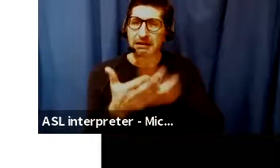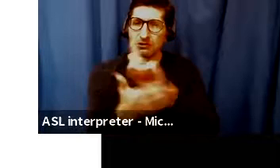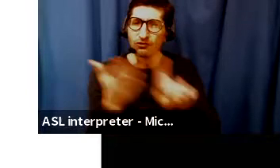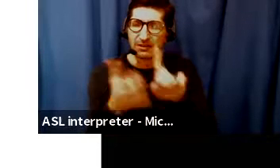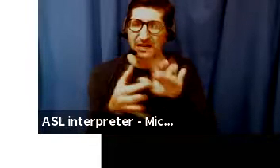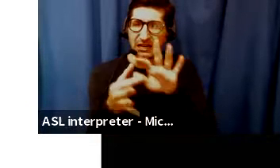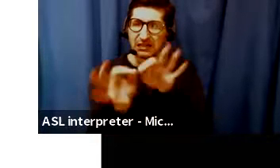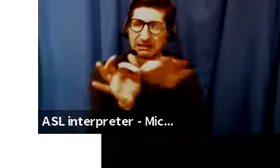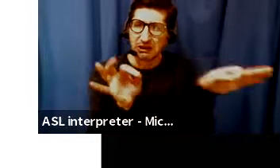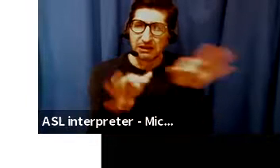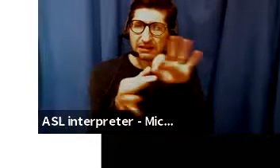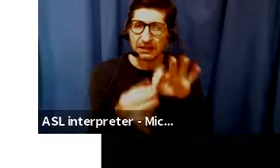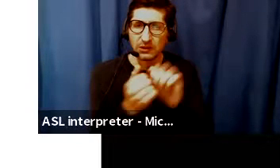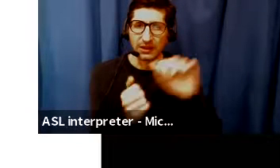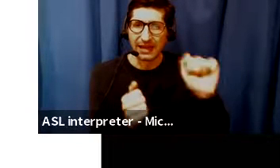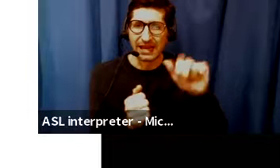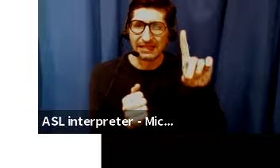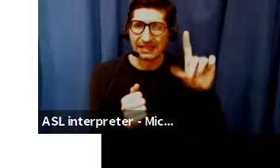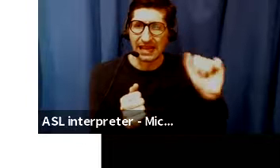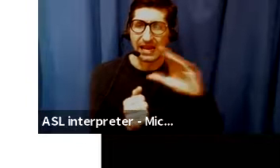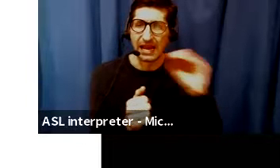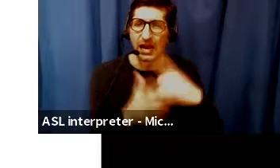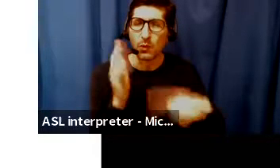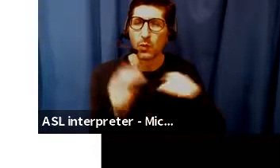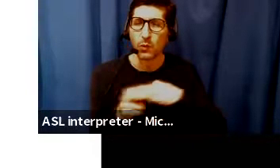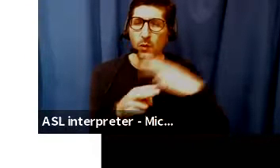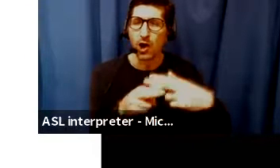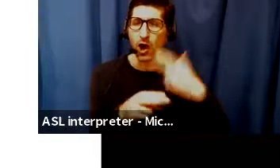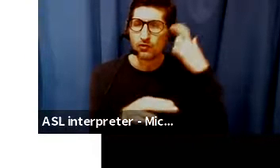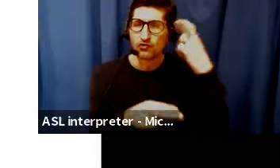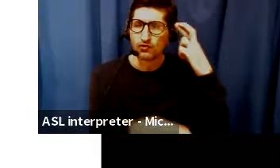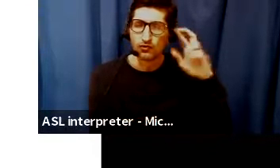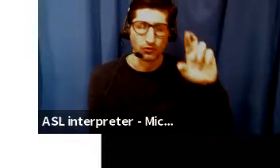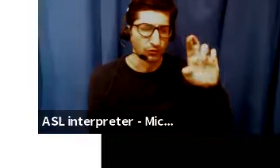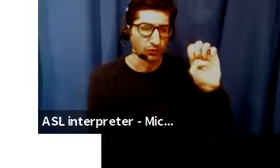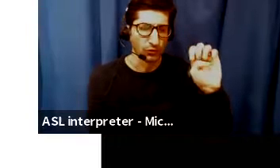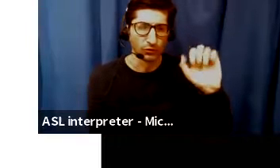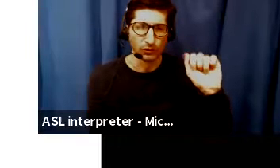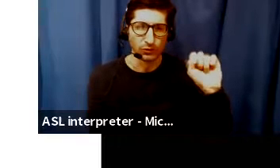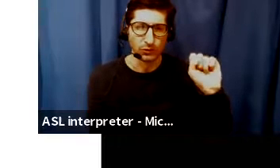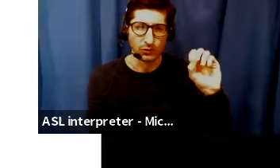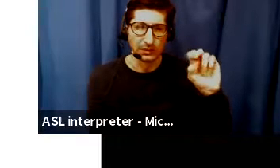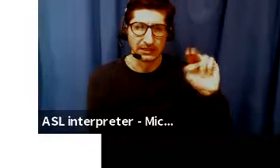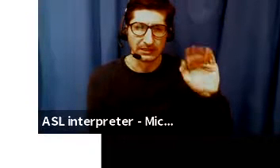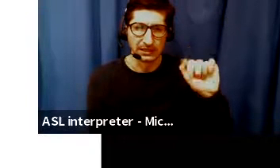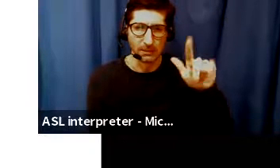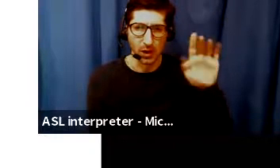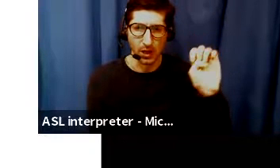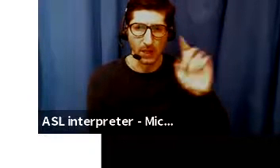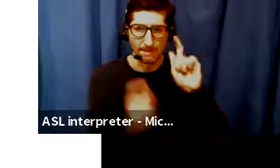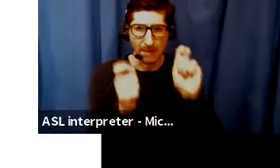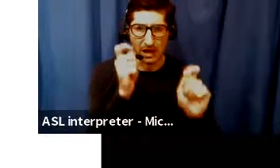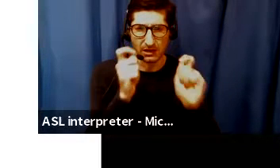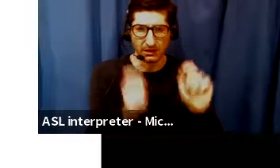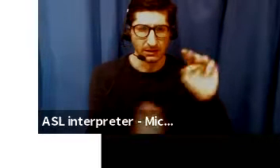and what's called reasonable modifications. So get into some details about that. So here we have a photo of a man